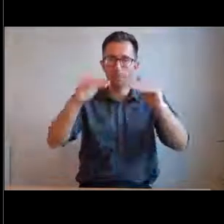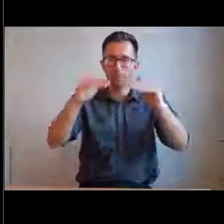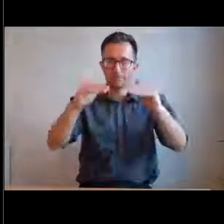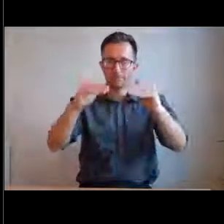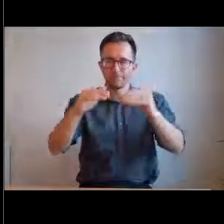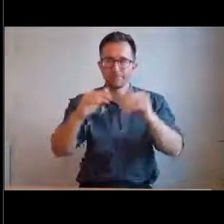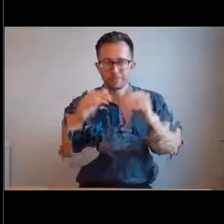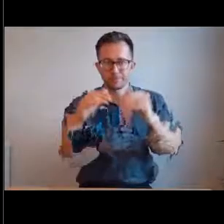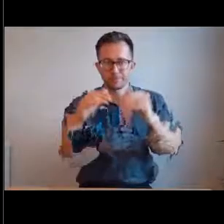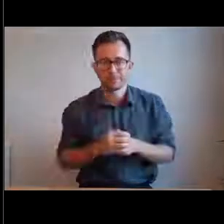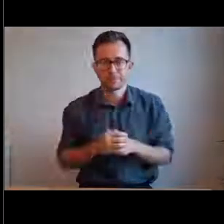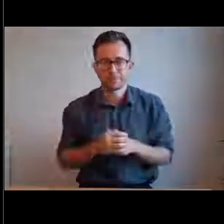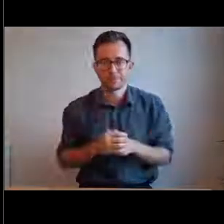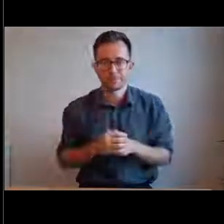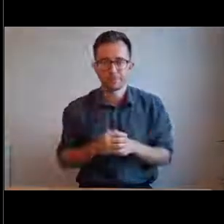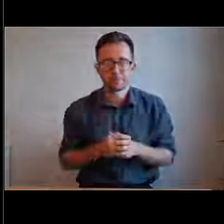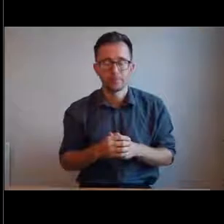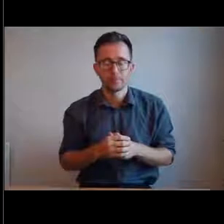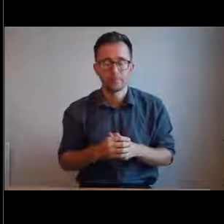Crossing.